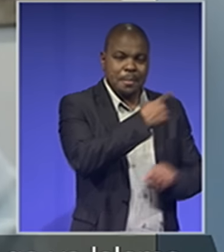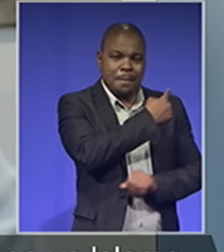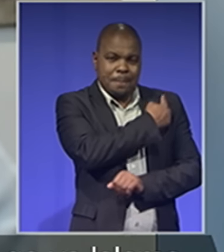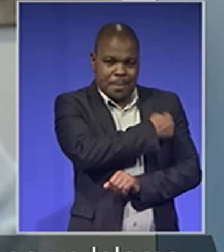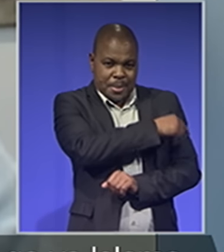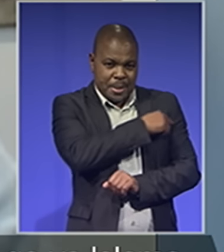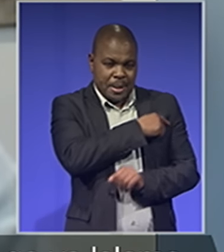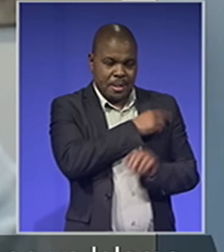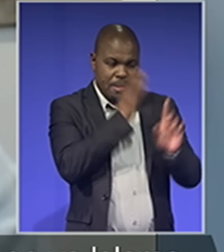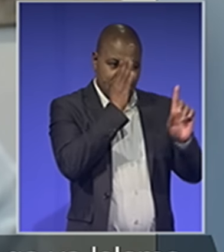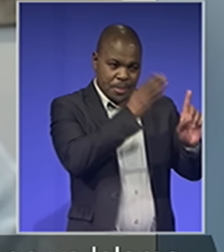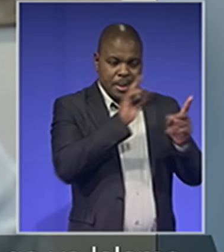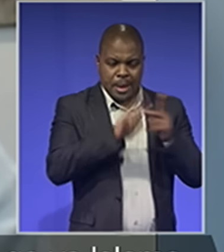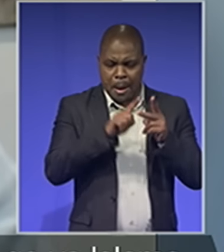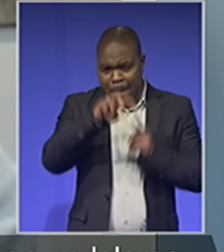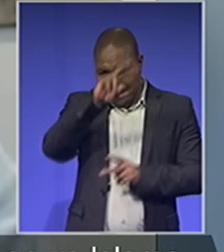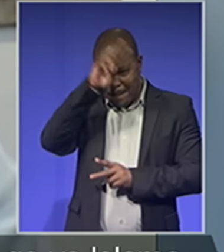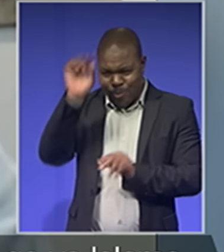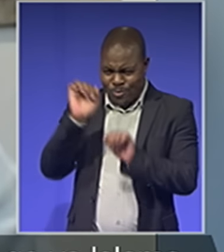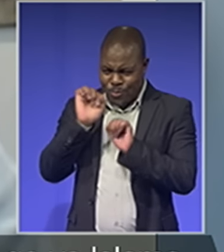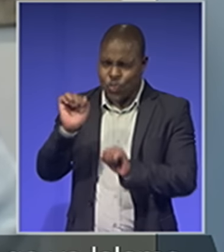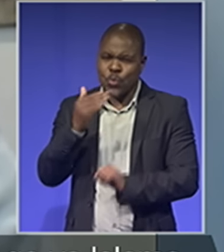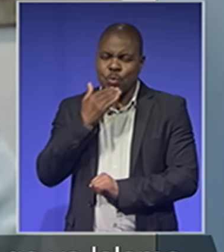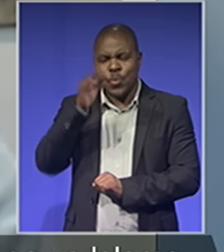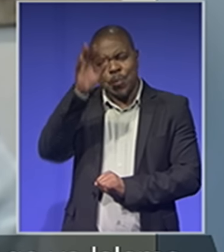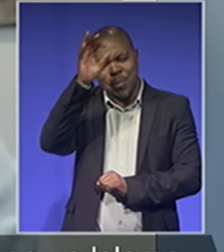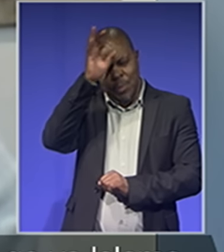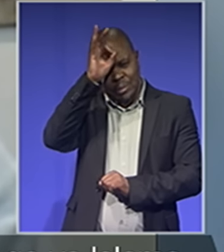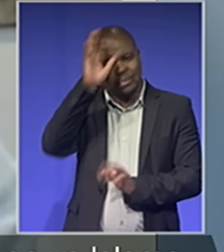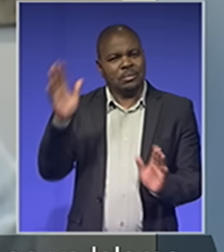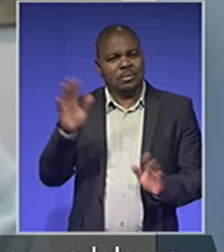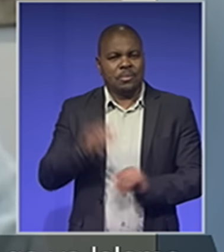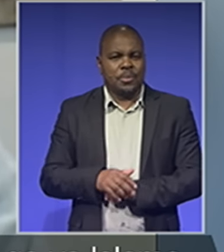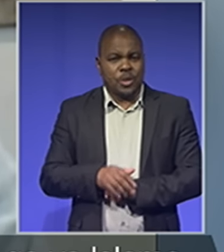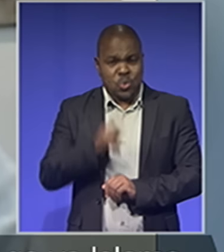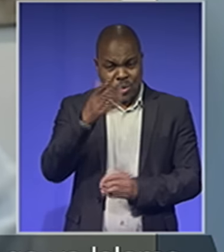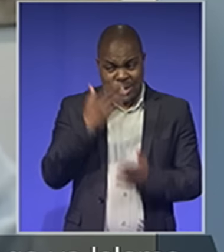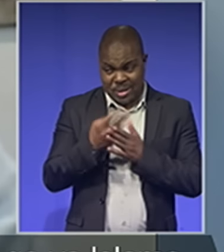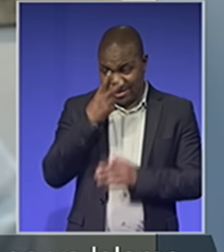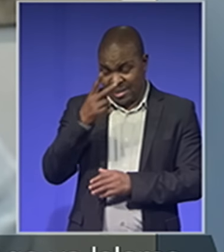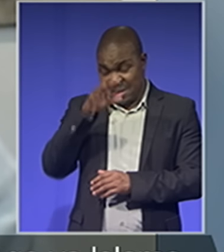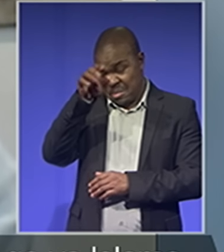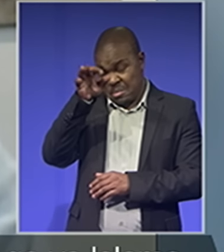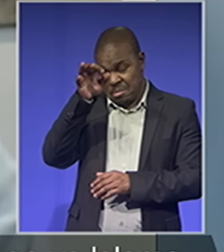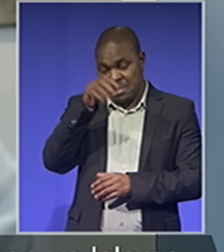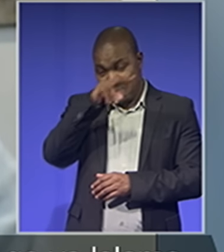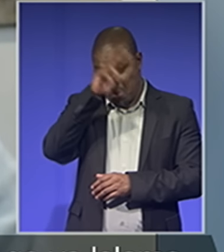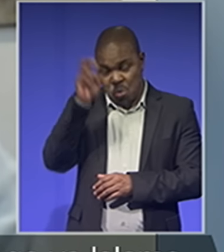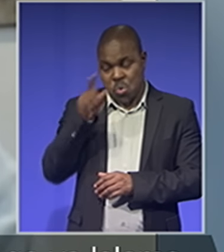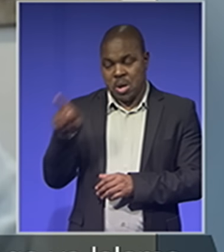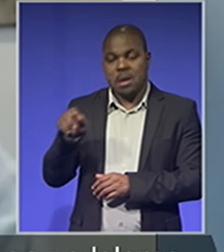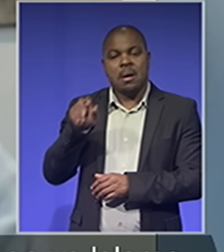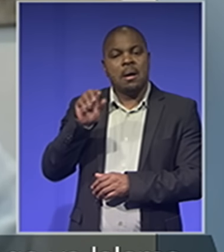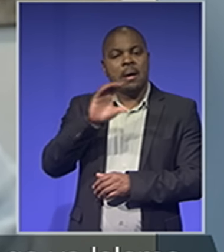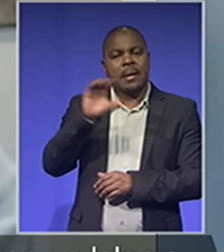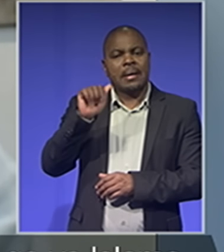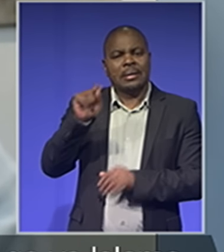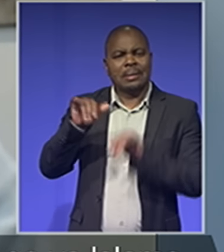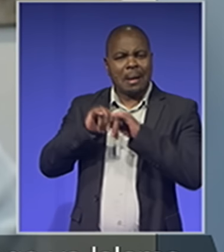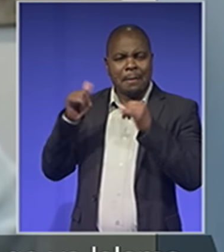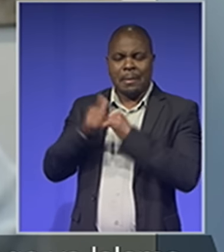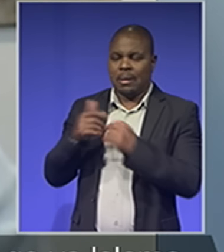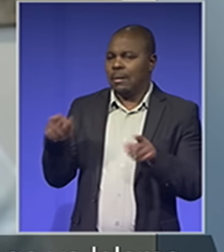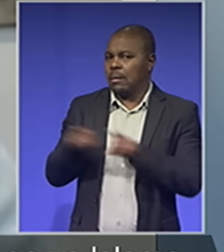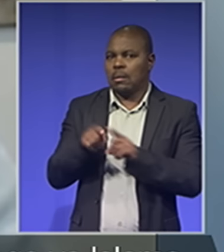purposes, but the blue lights are specifically for the police. And we've seen how these blue lights have been abused, specifically by Vusikat Patlala's company,